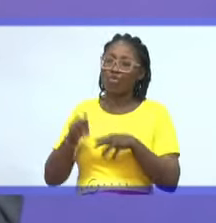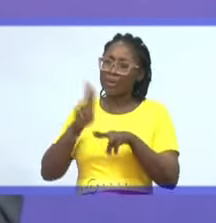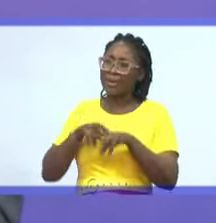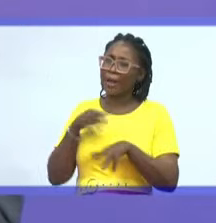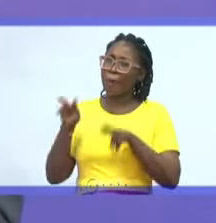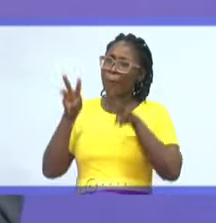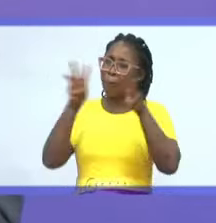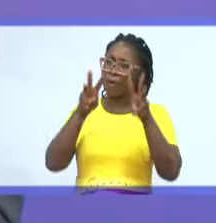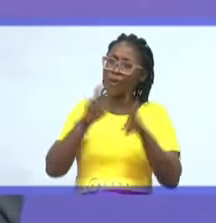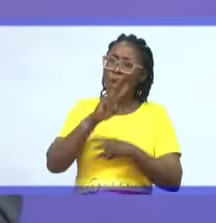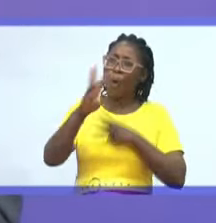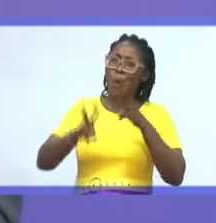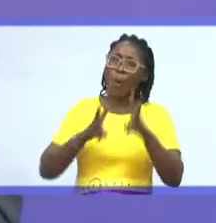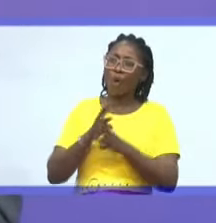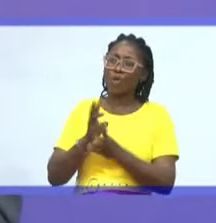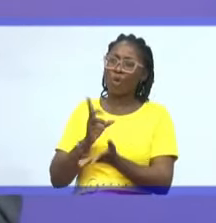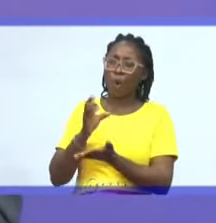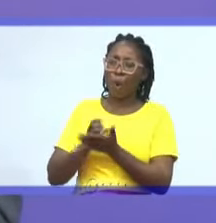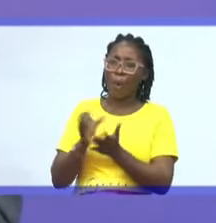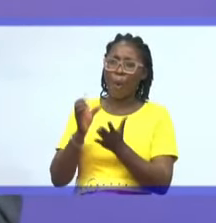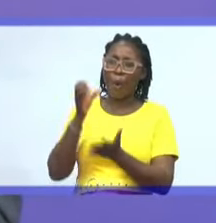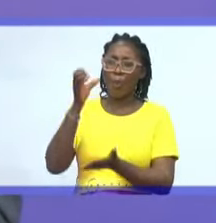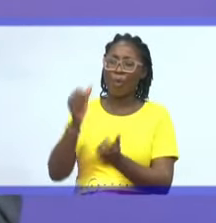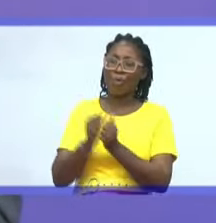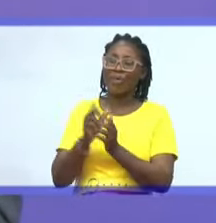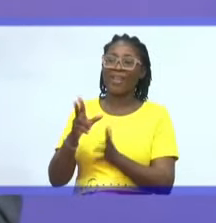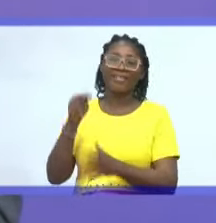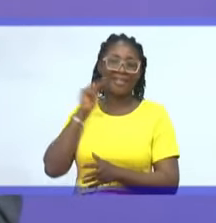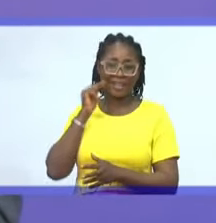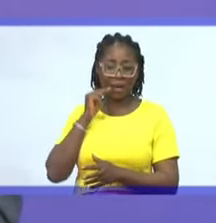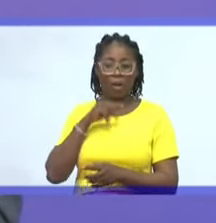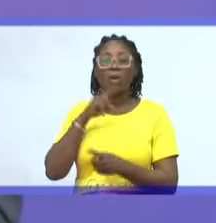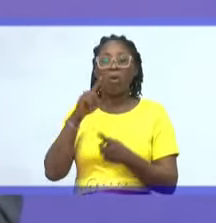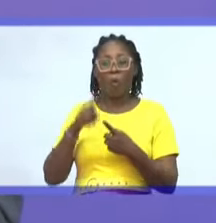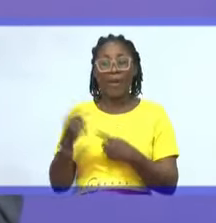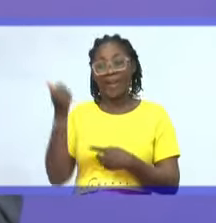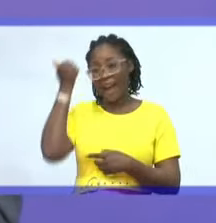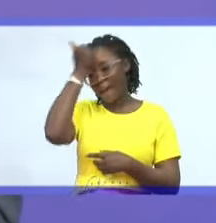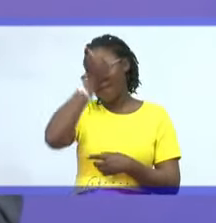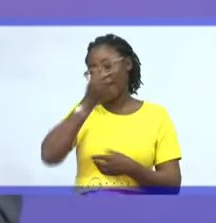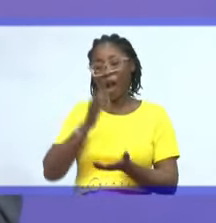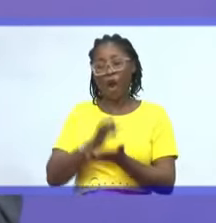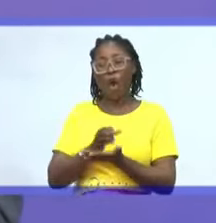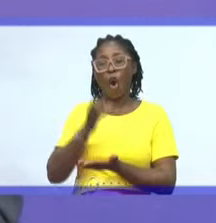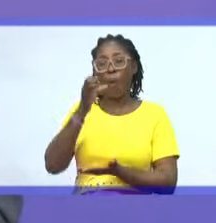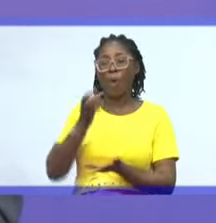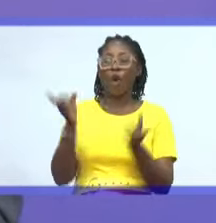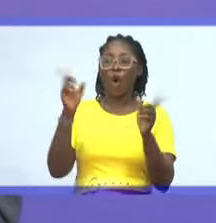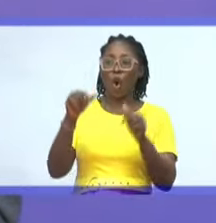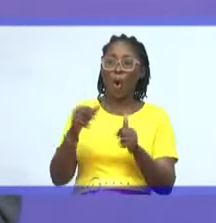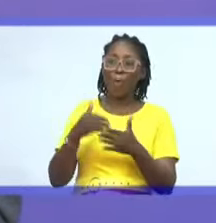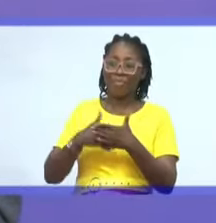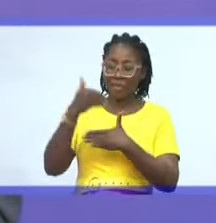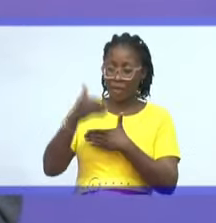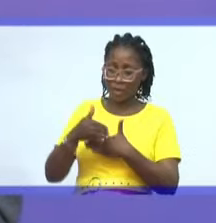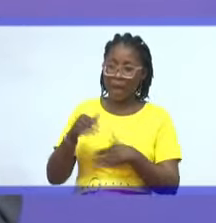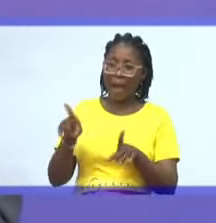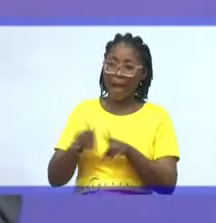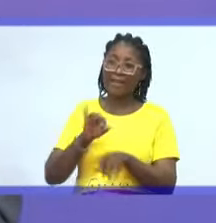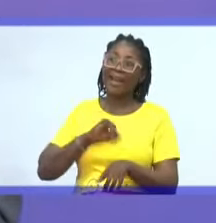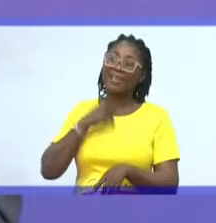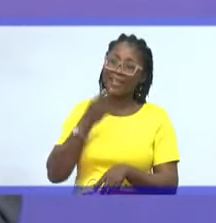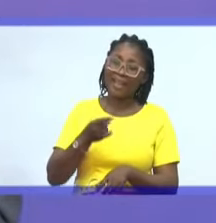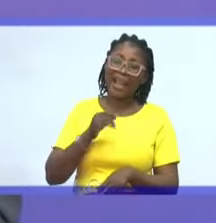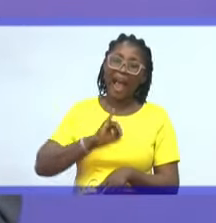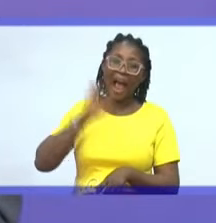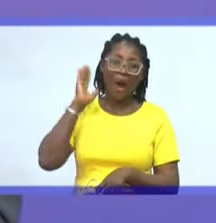When African Cup comes up next, like I said, I would do with ASU,